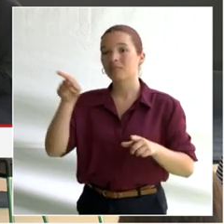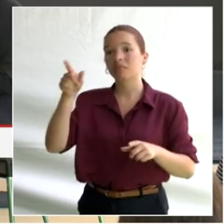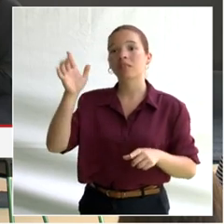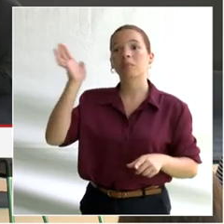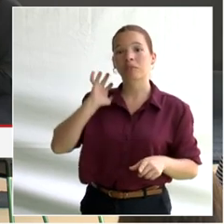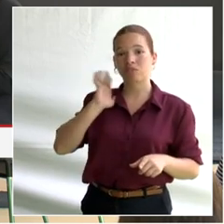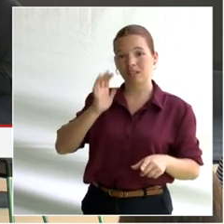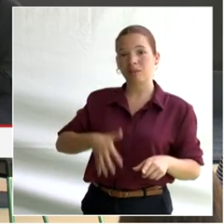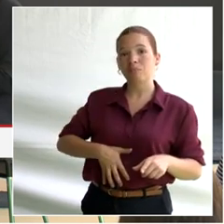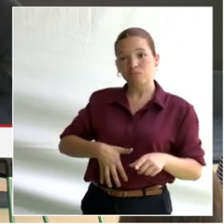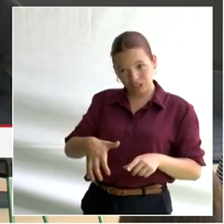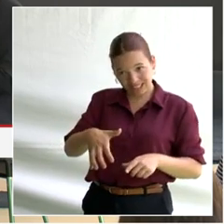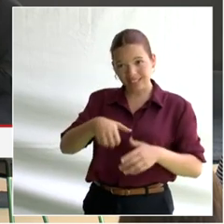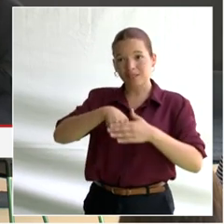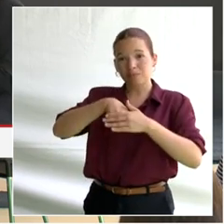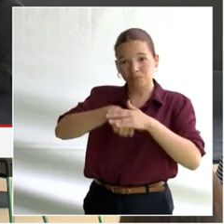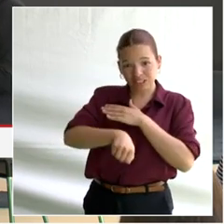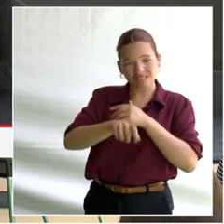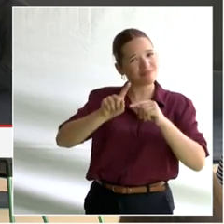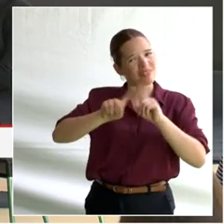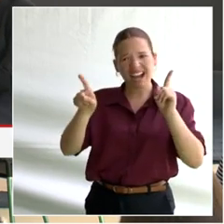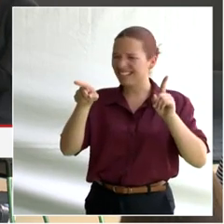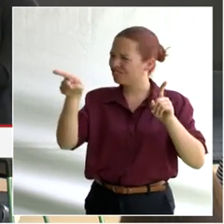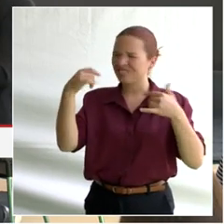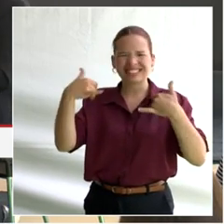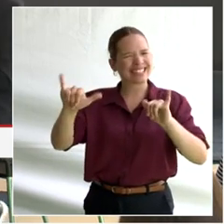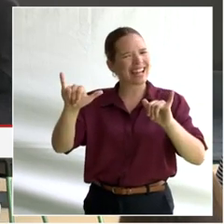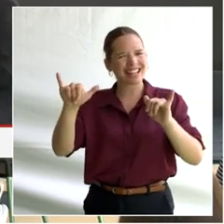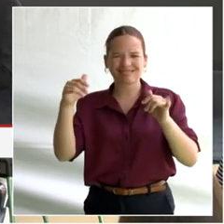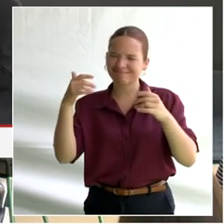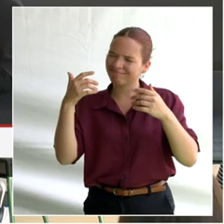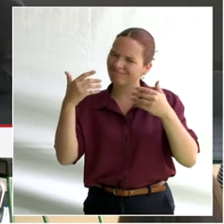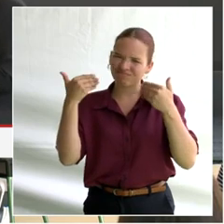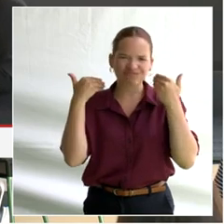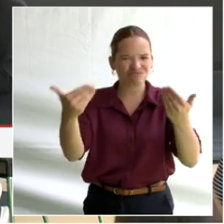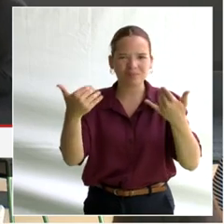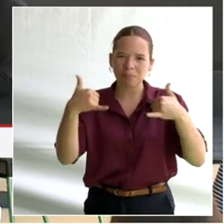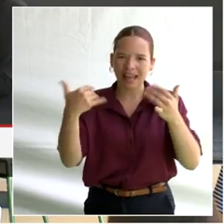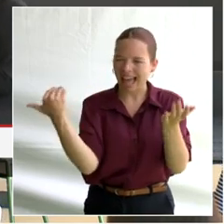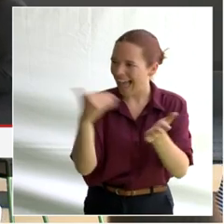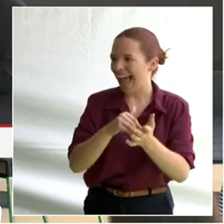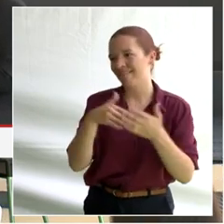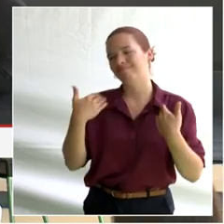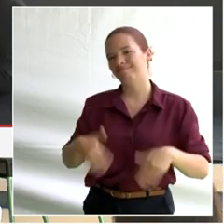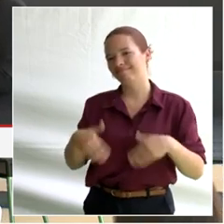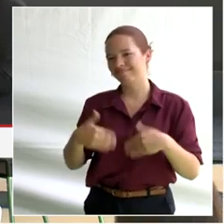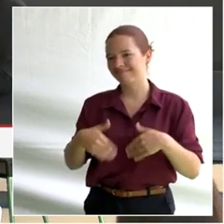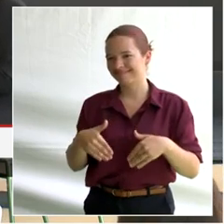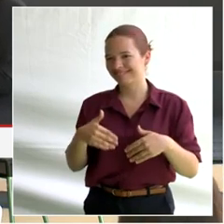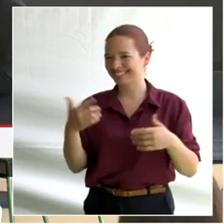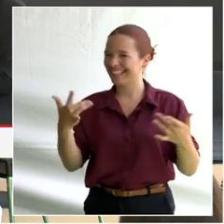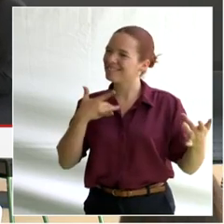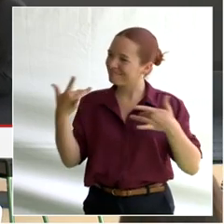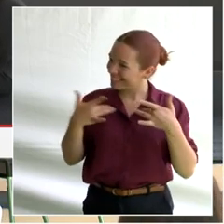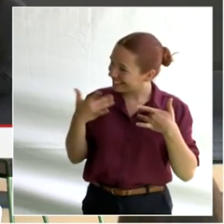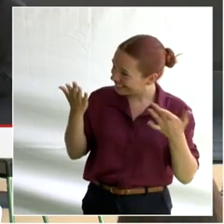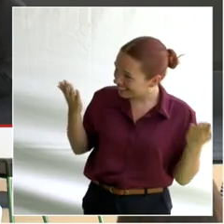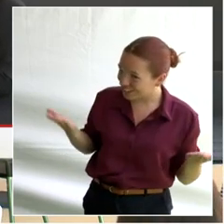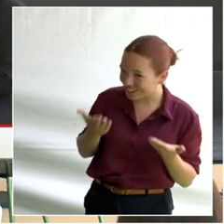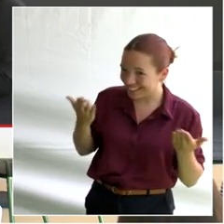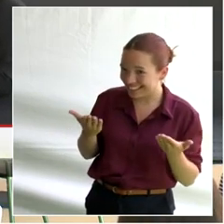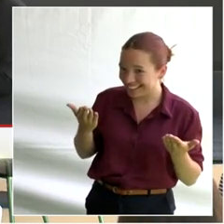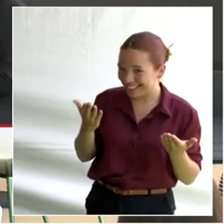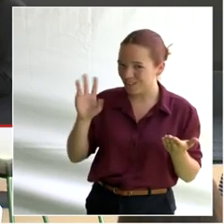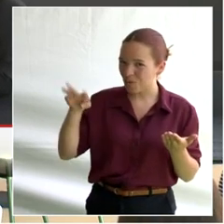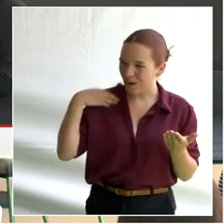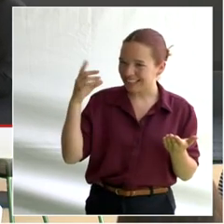Wimbledon semifinal, Roland Garros quarterfinals, and excited to have her here in Washington. Awesome. Alina Svitolina. I wonder, Mark, is it the